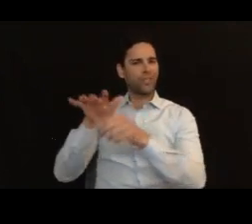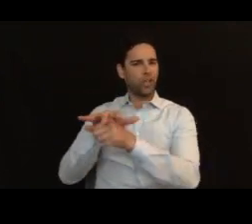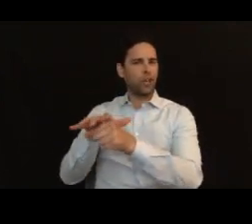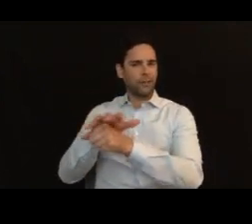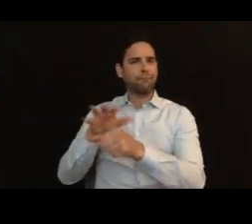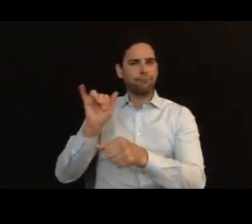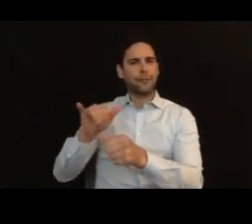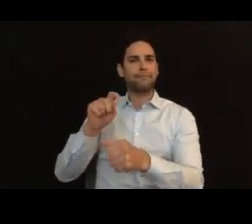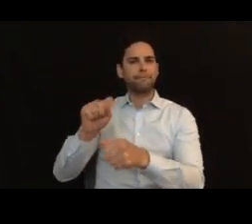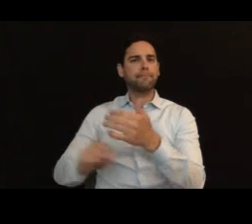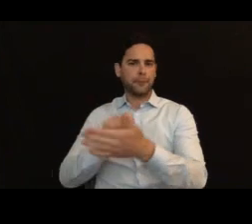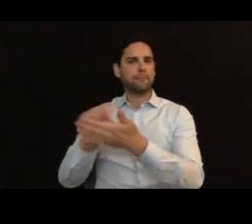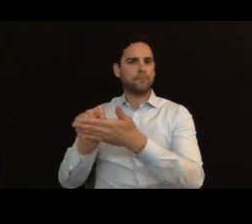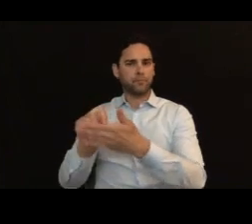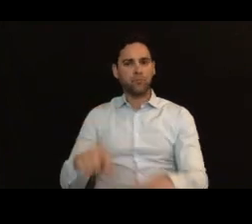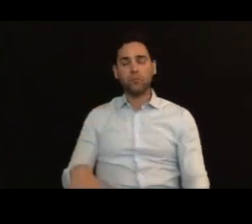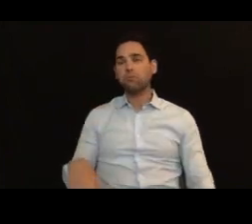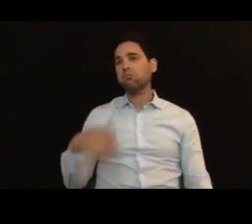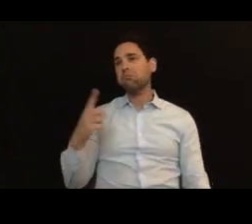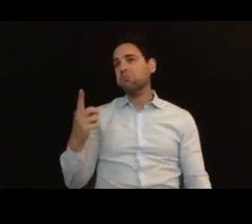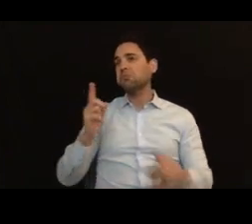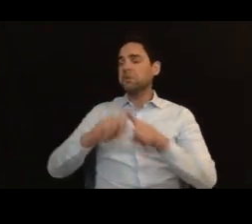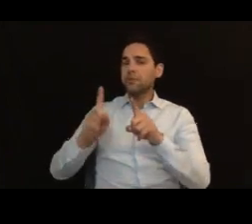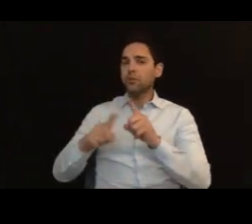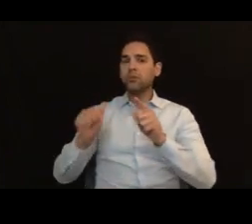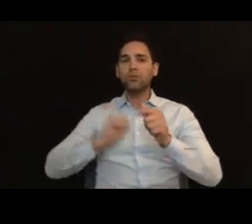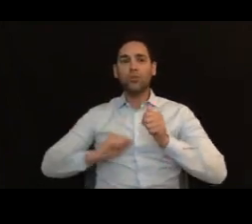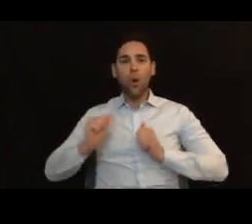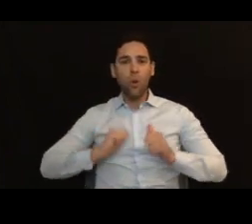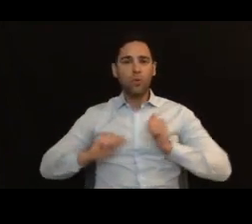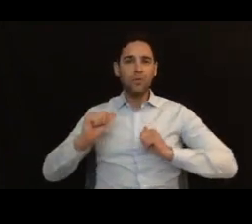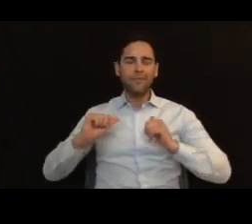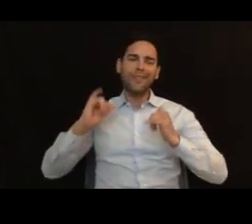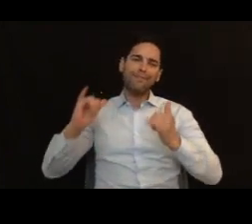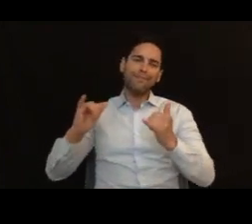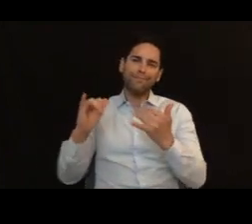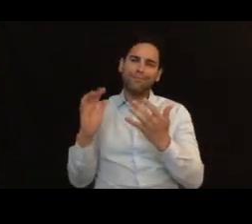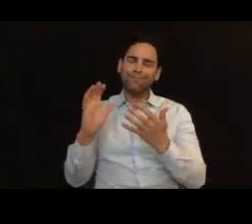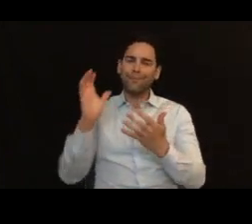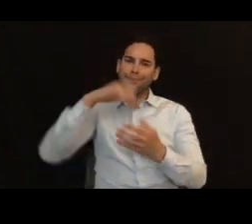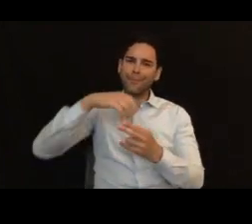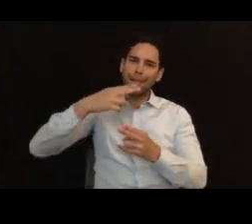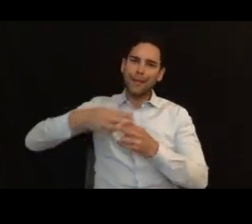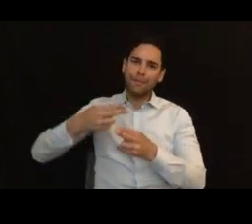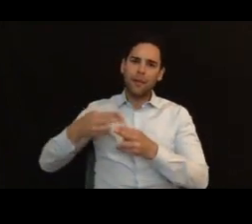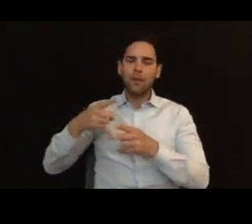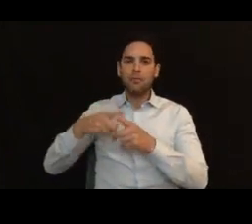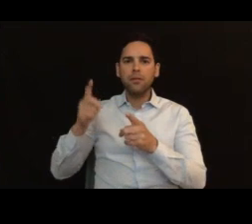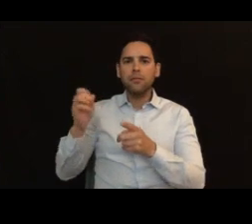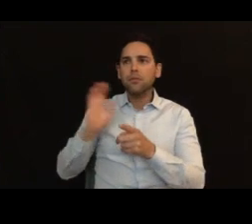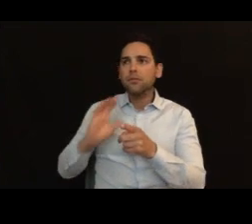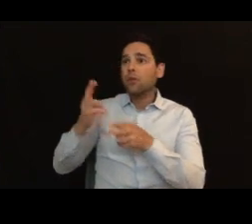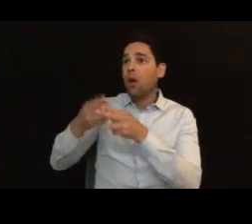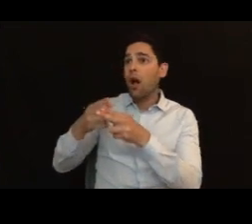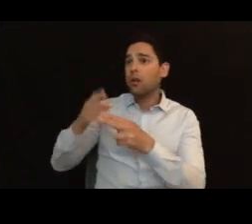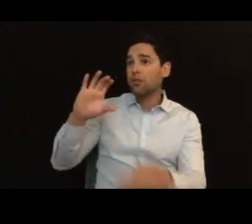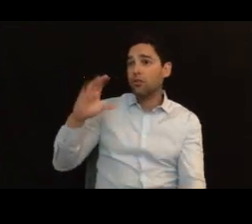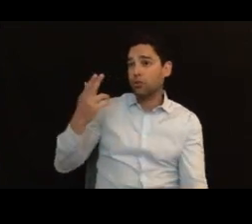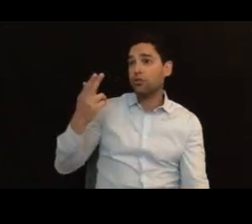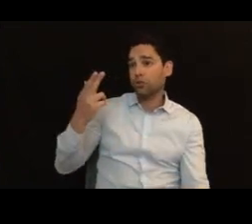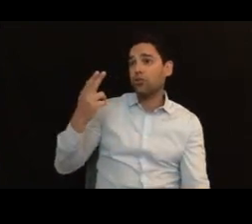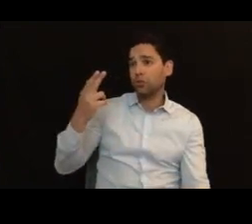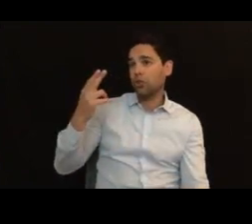in Soma, doing shows like, it's a controversial name now, but at the time it was called Tranny Shack. And it was a legendary